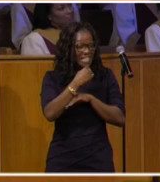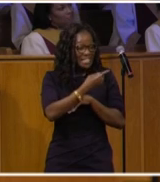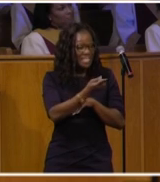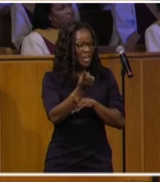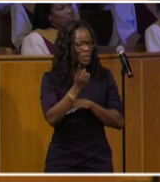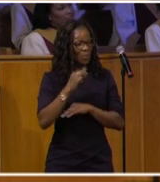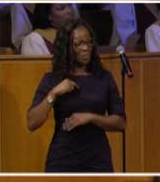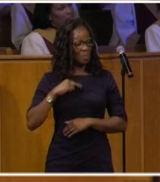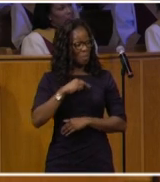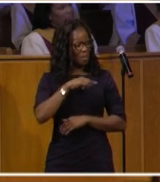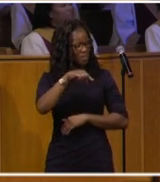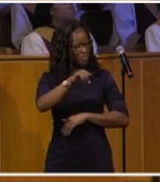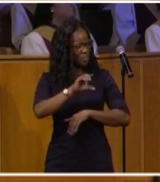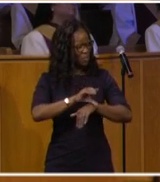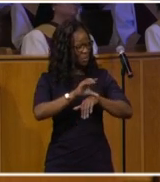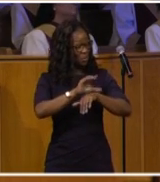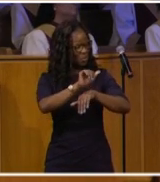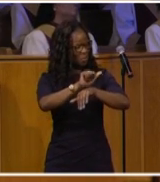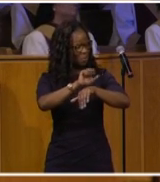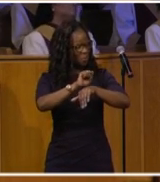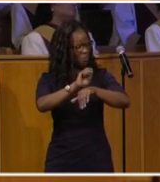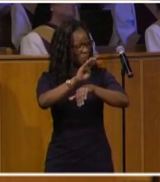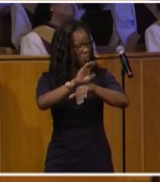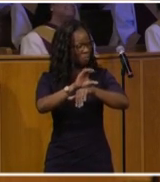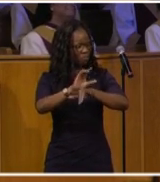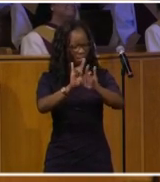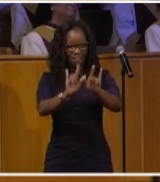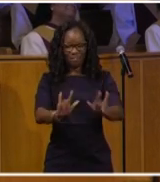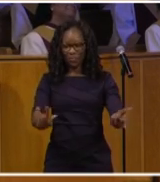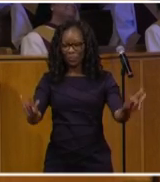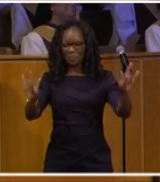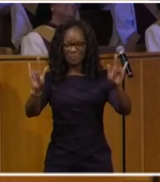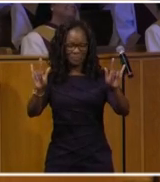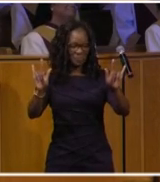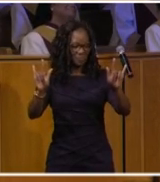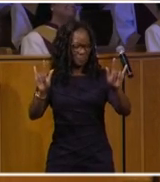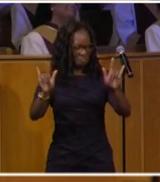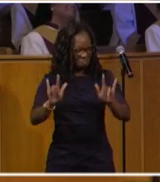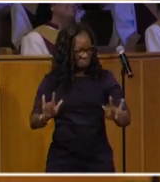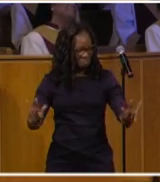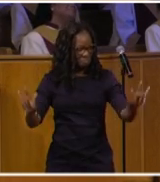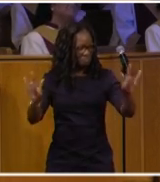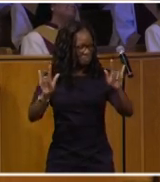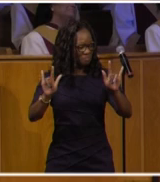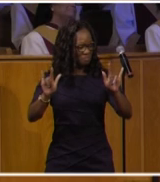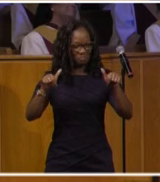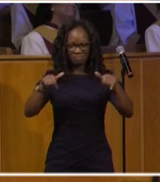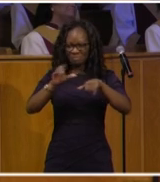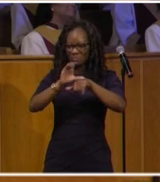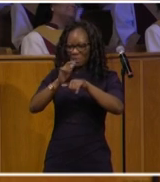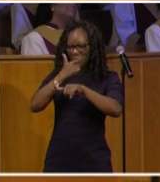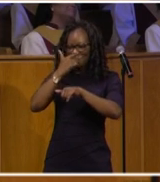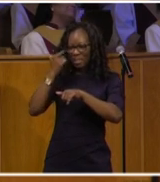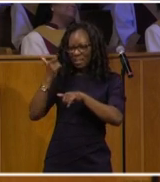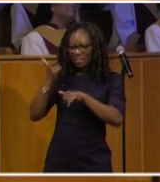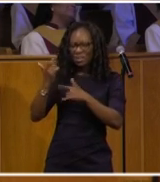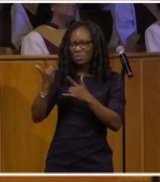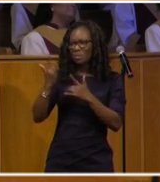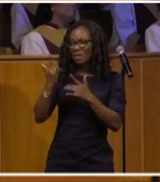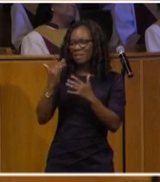the members of Alpha Street, I love you. I love you in this church because you've loved